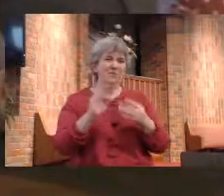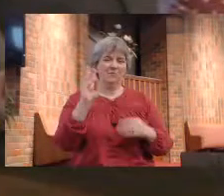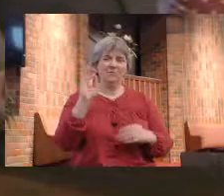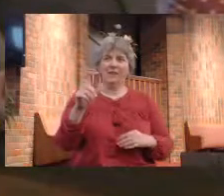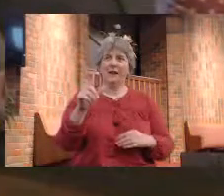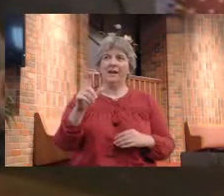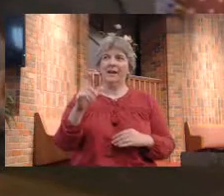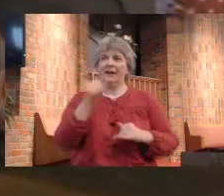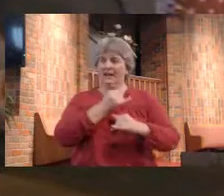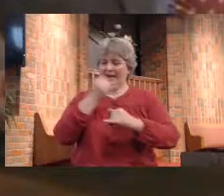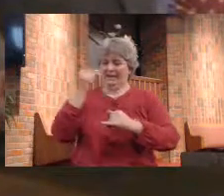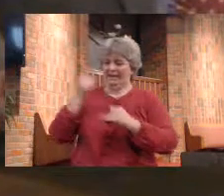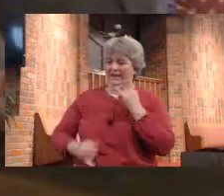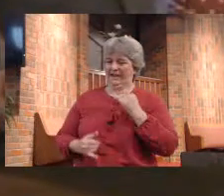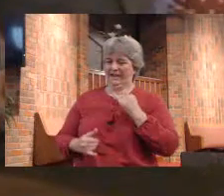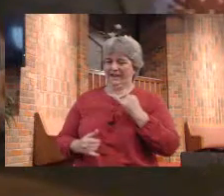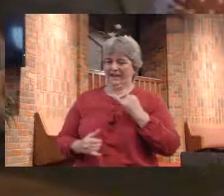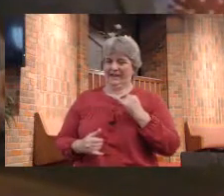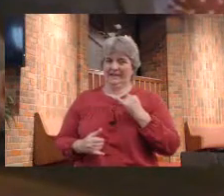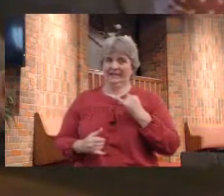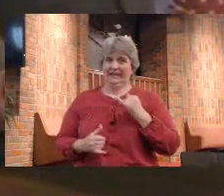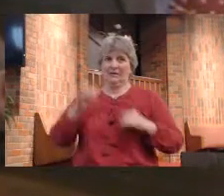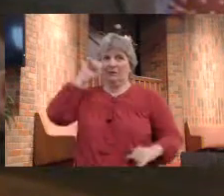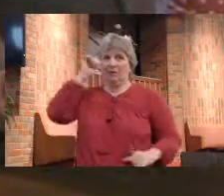final night of his life.